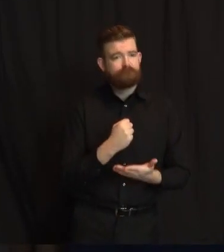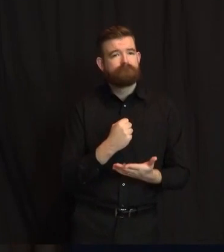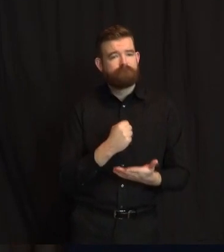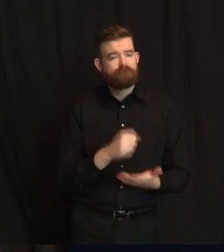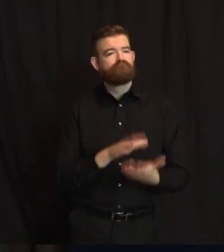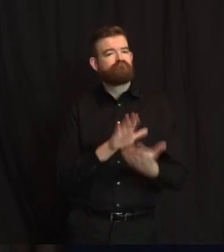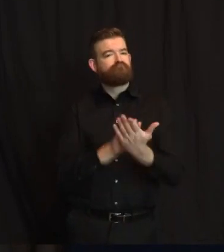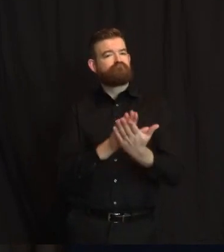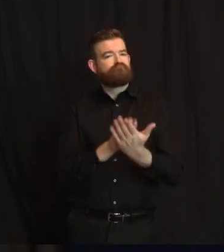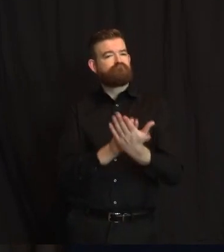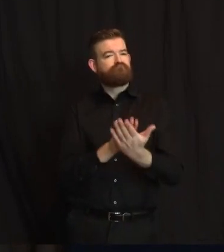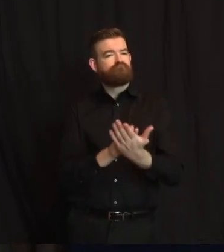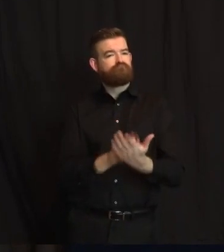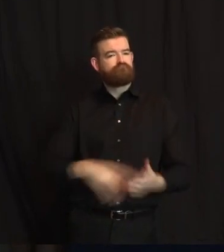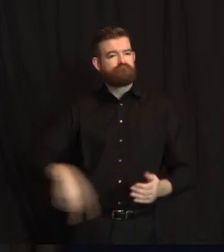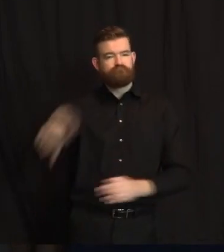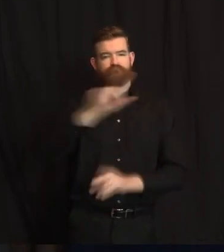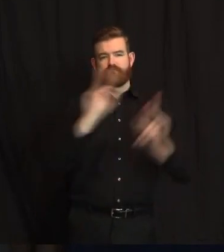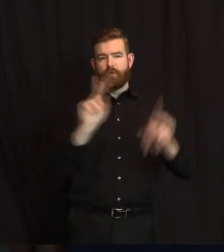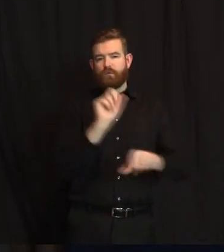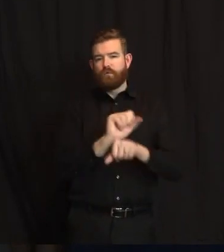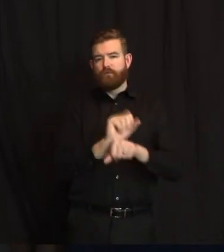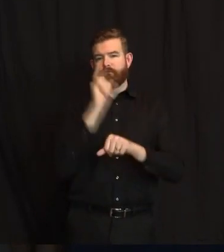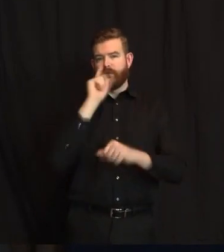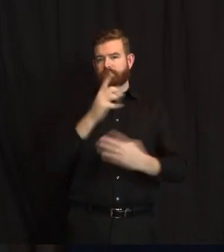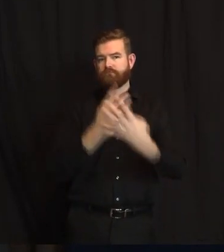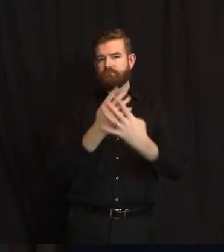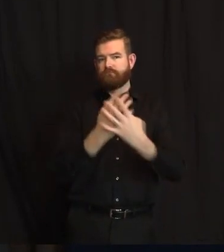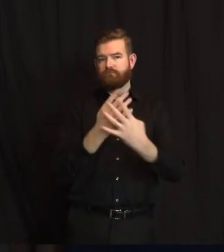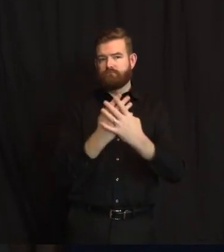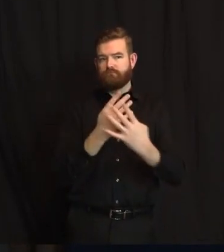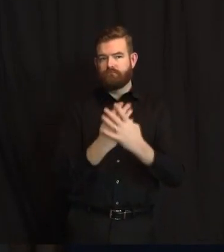custody and civilian staff who are working on the front lines every single day,